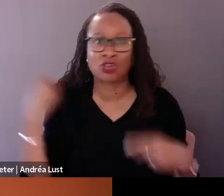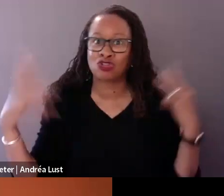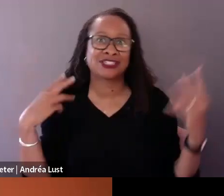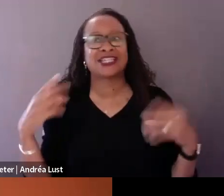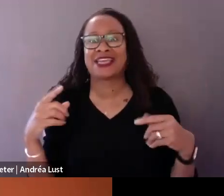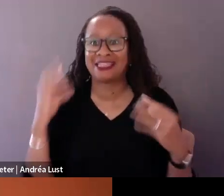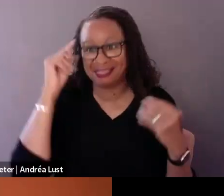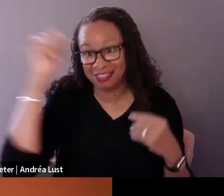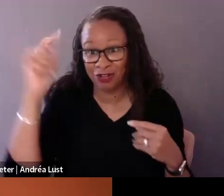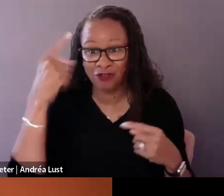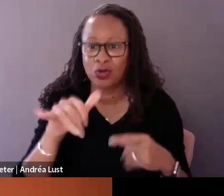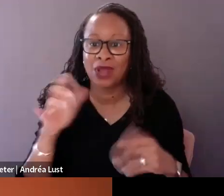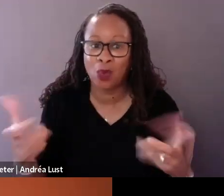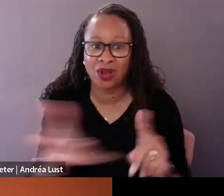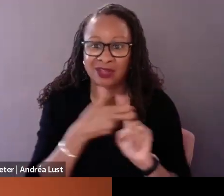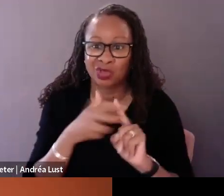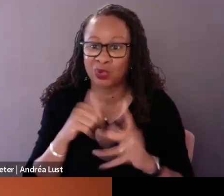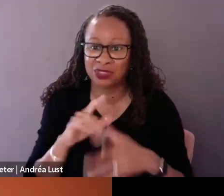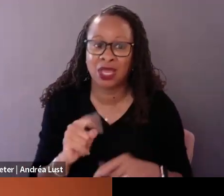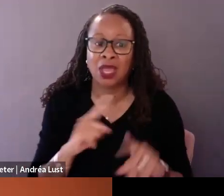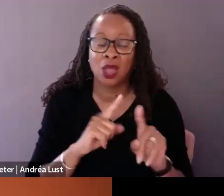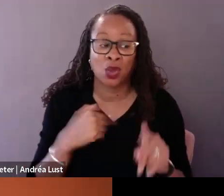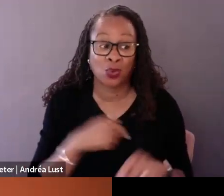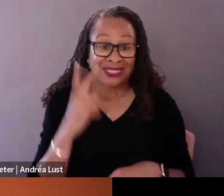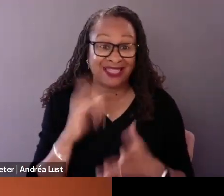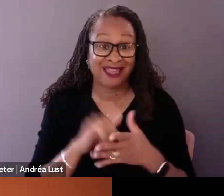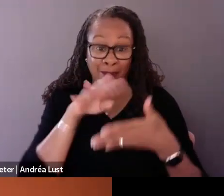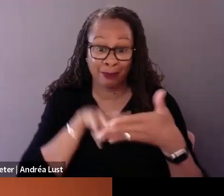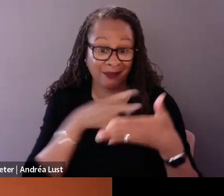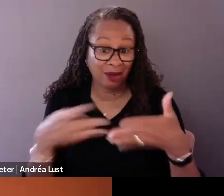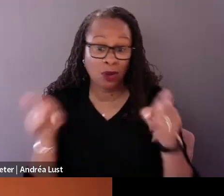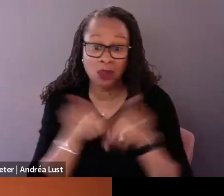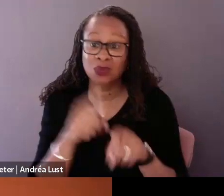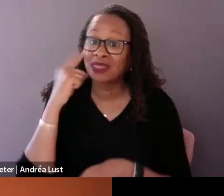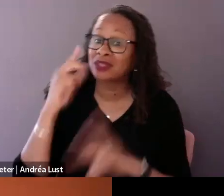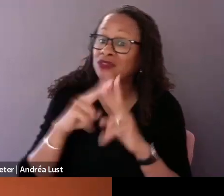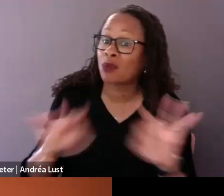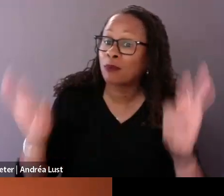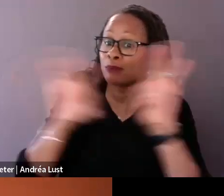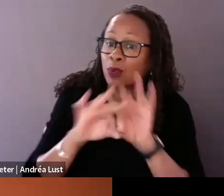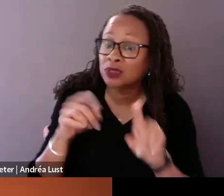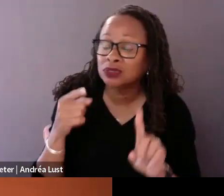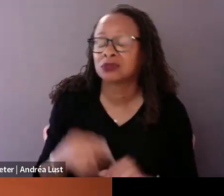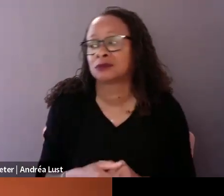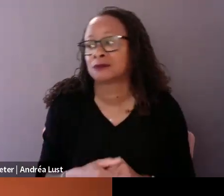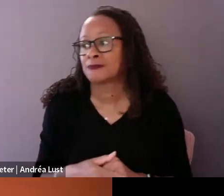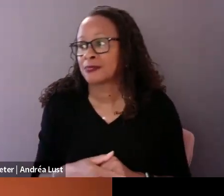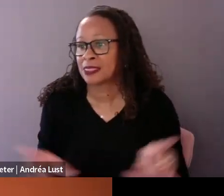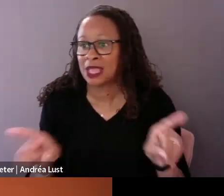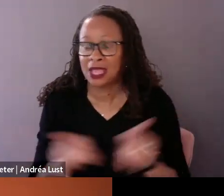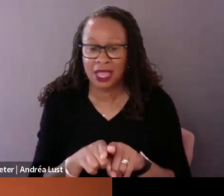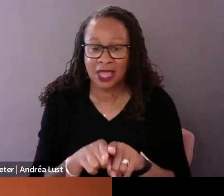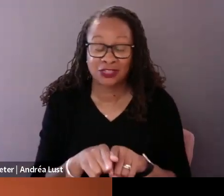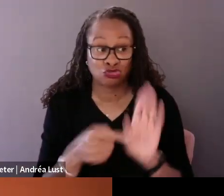and want to hook you in. So we see that pattern, and I think it's also very important to, as you indicate in